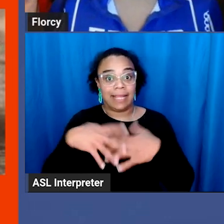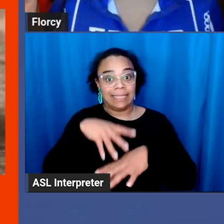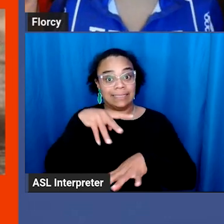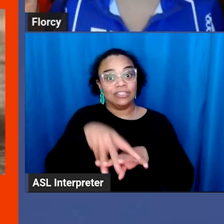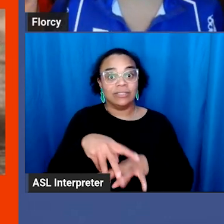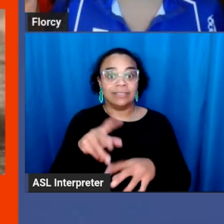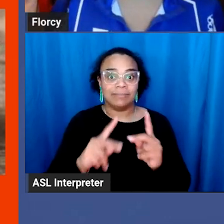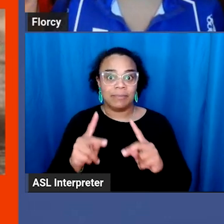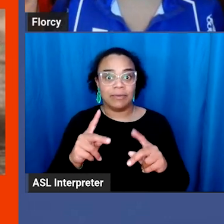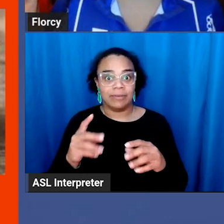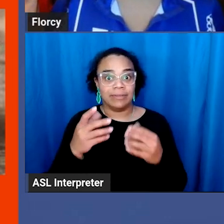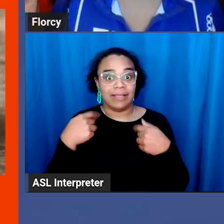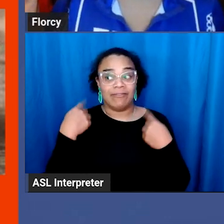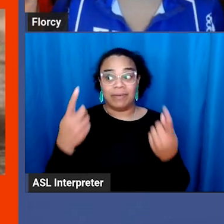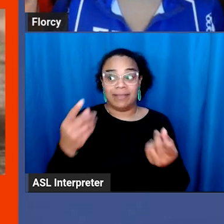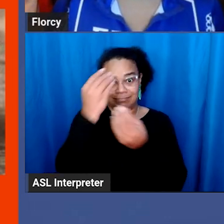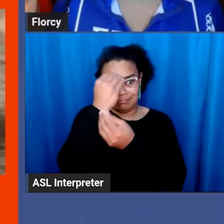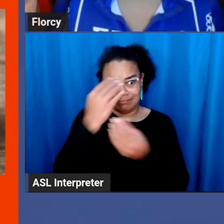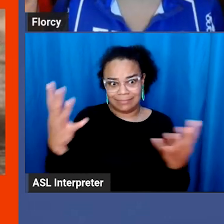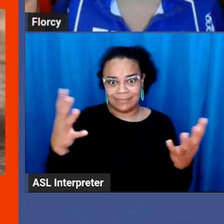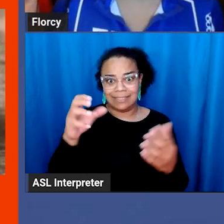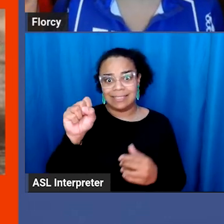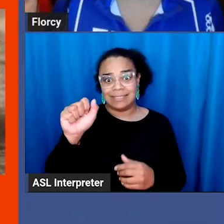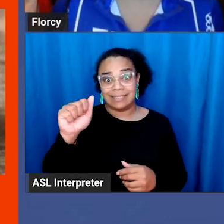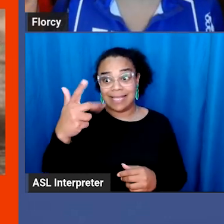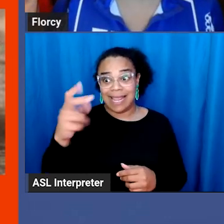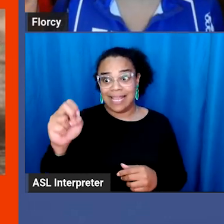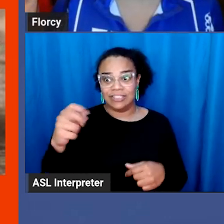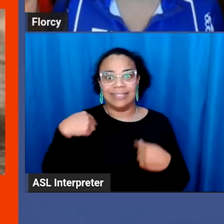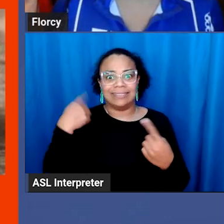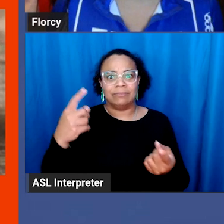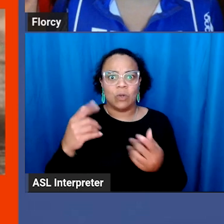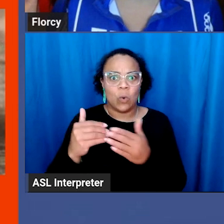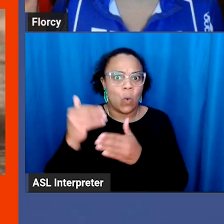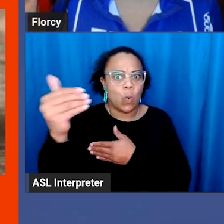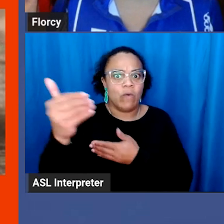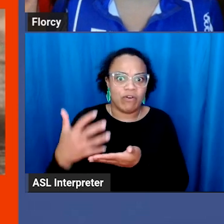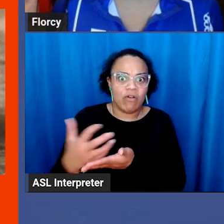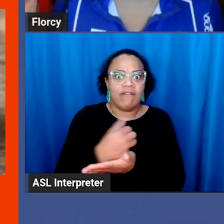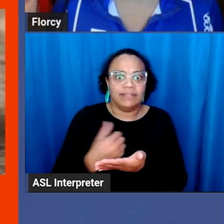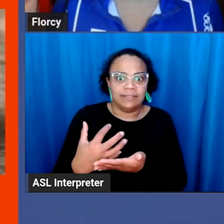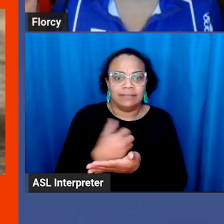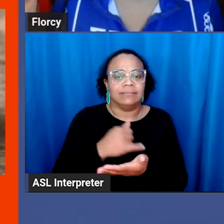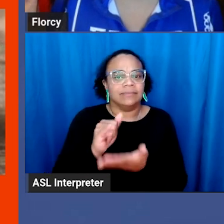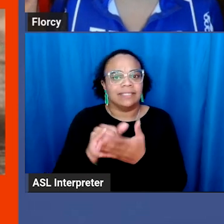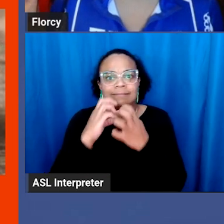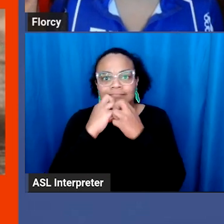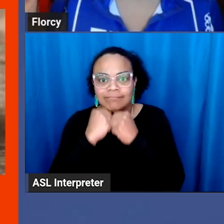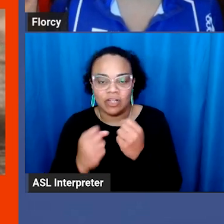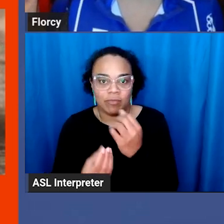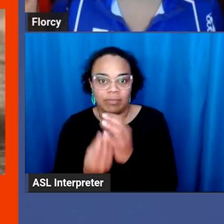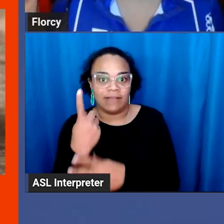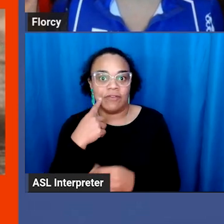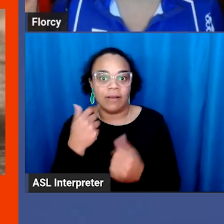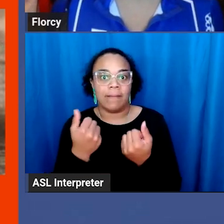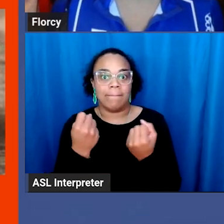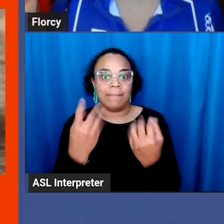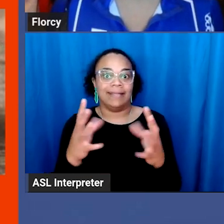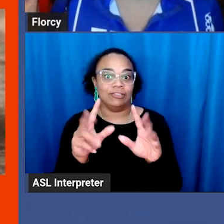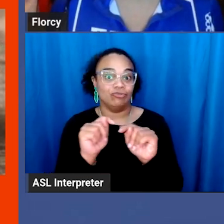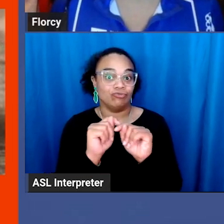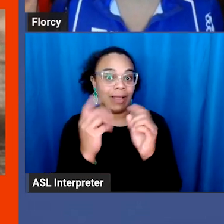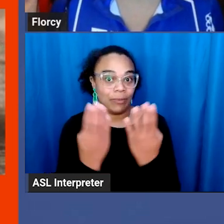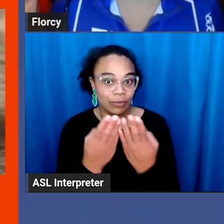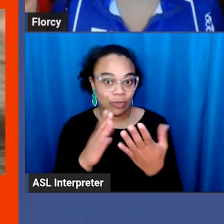of letting people know that sage is being over harvested. And that is a very sacred plant for a lot of tribal communities, like in the north,